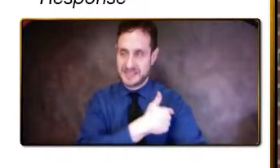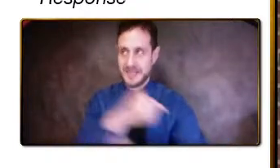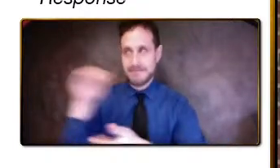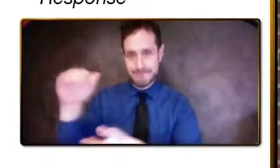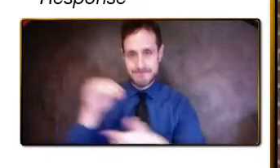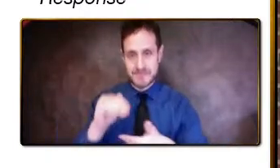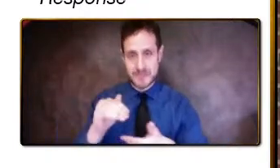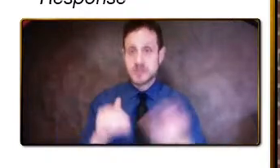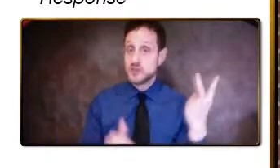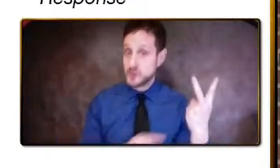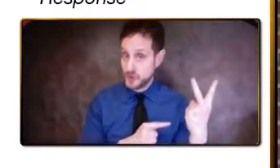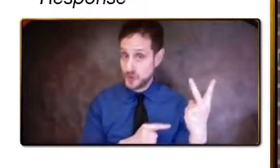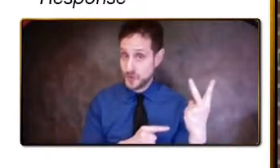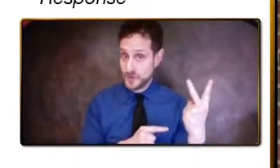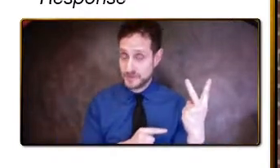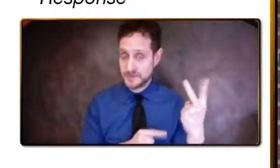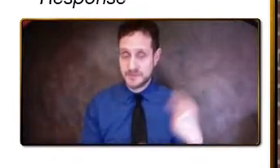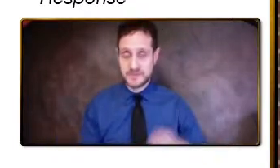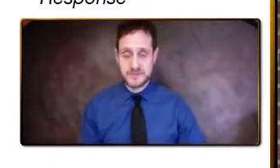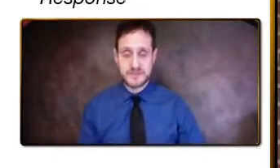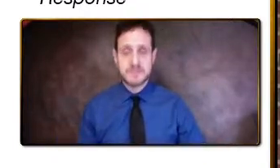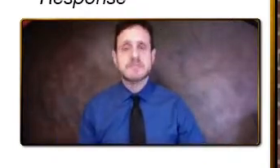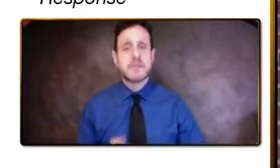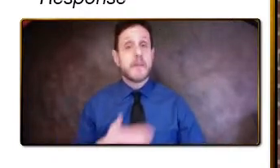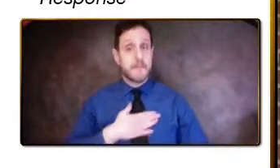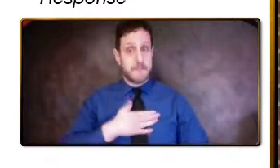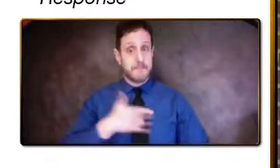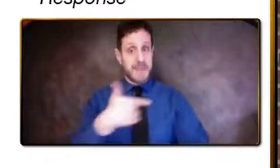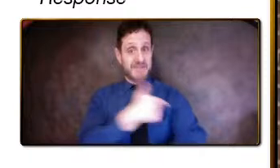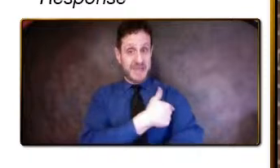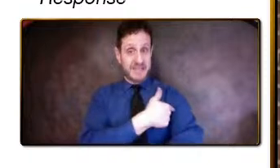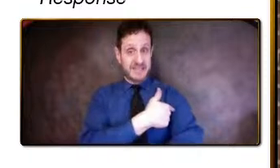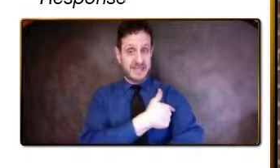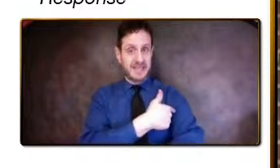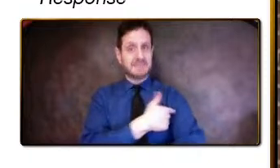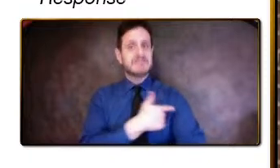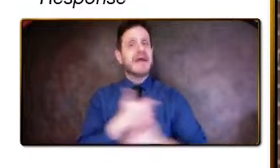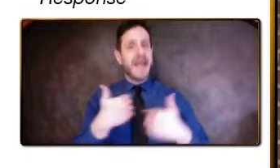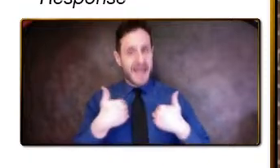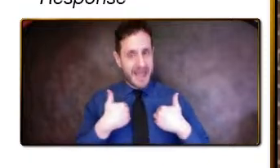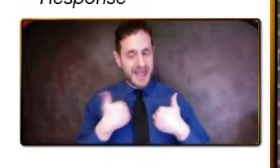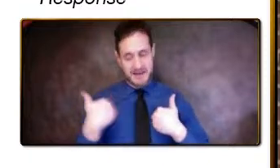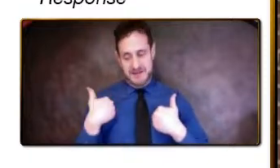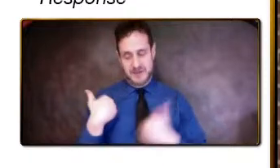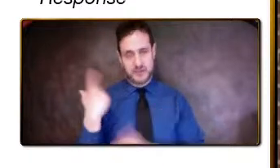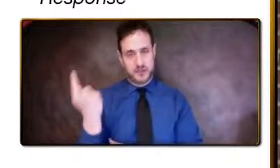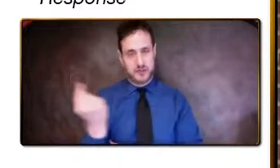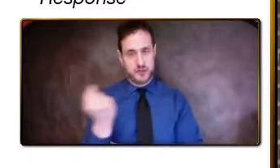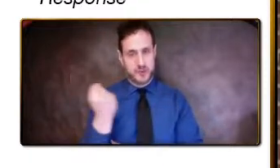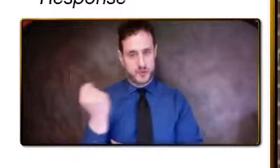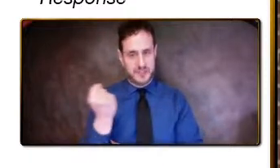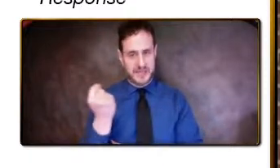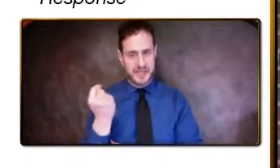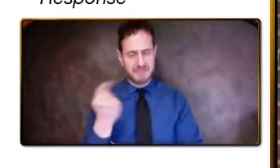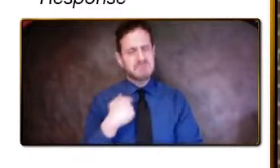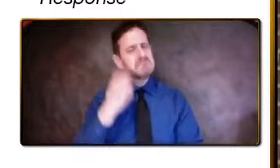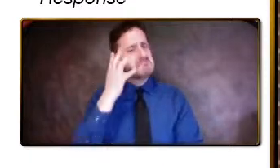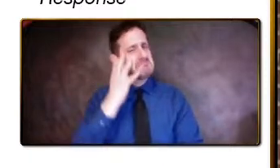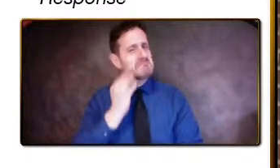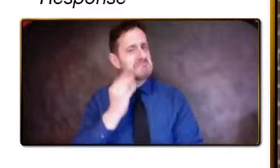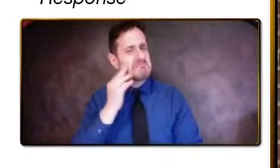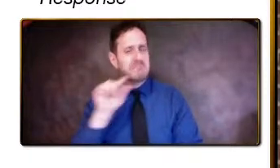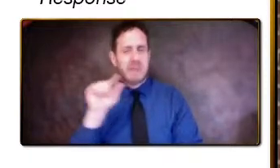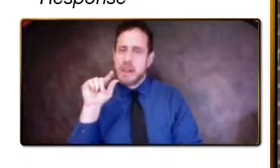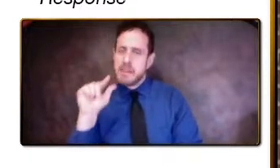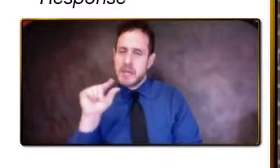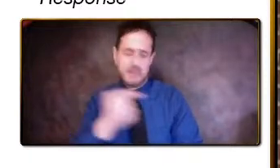2, in fact. I received my vaccination on Tuesday, and just experienced some mild